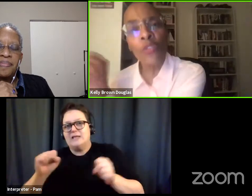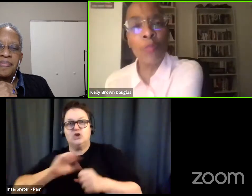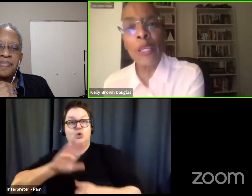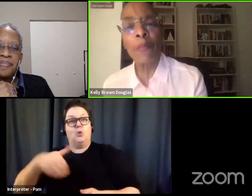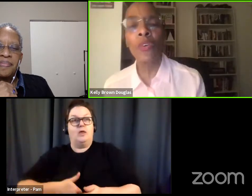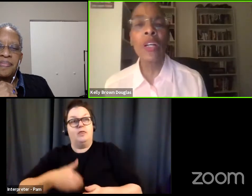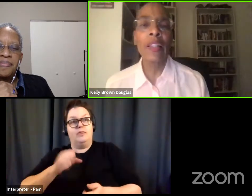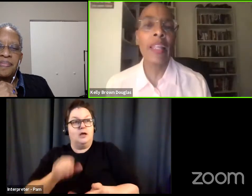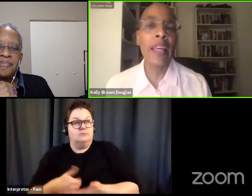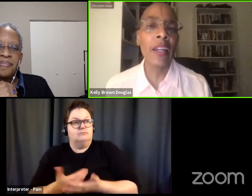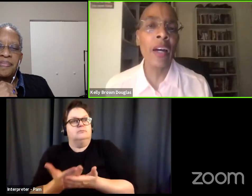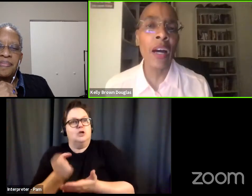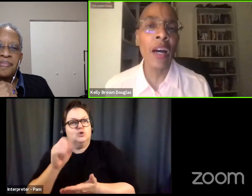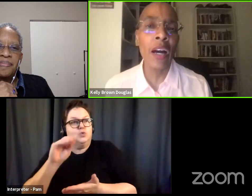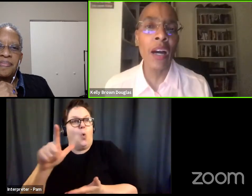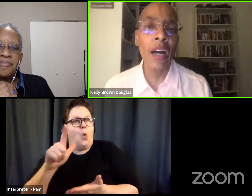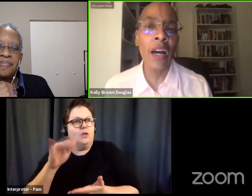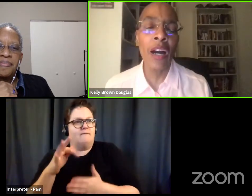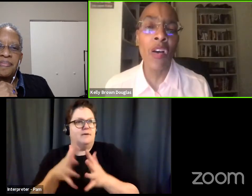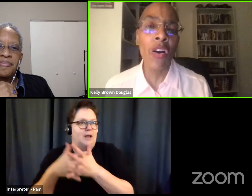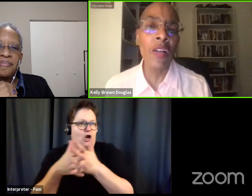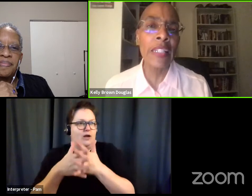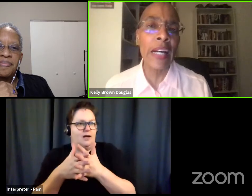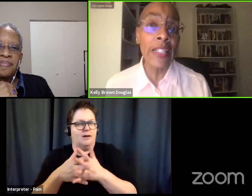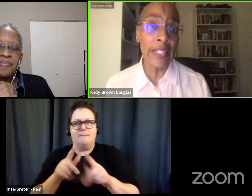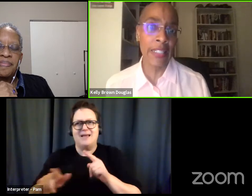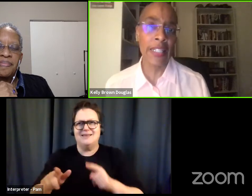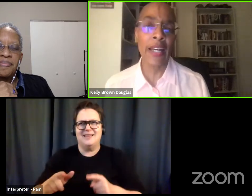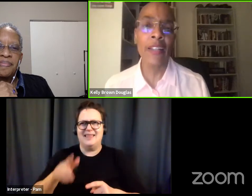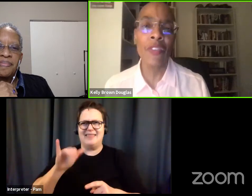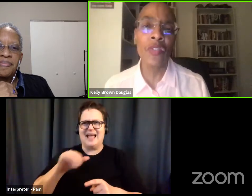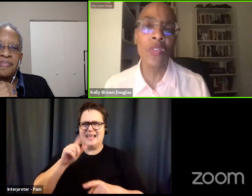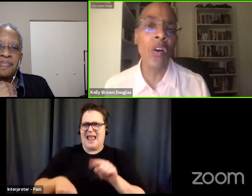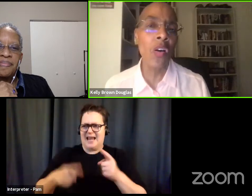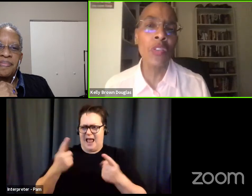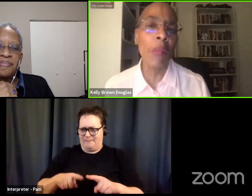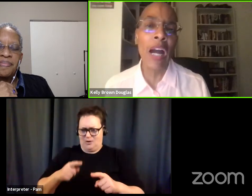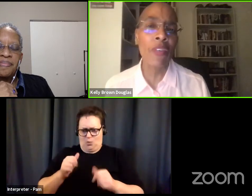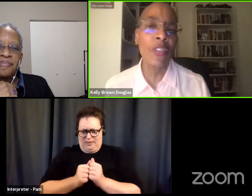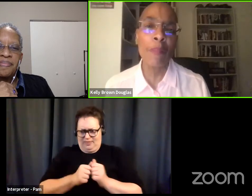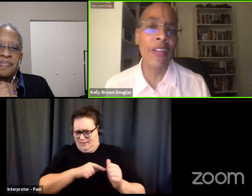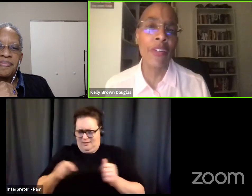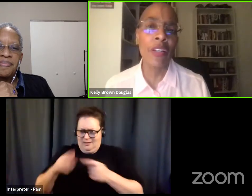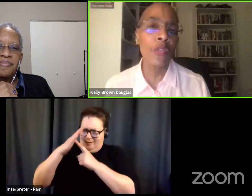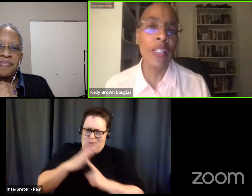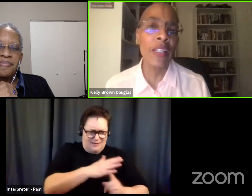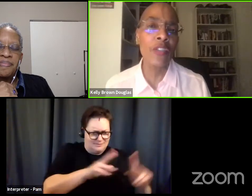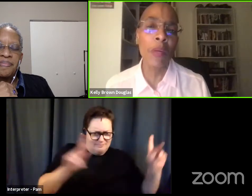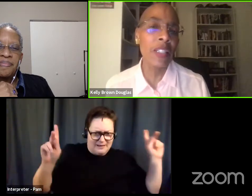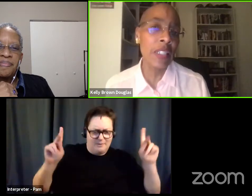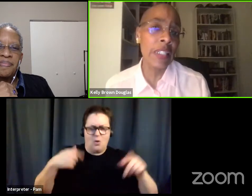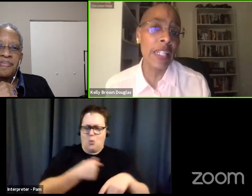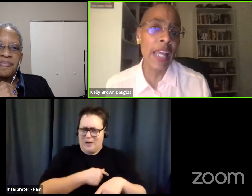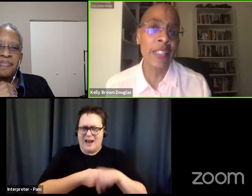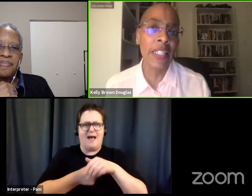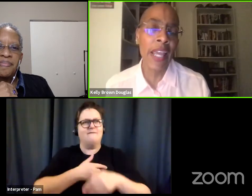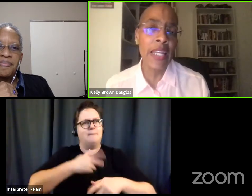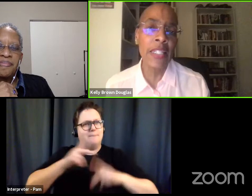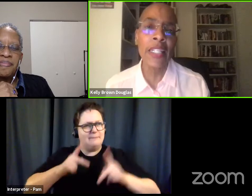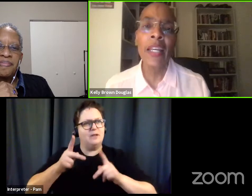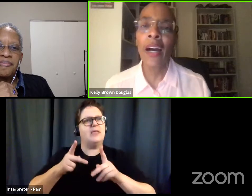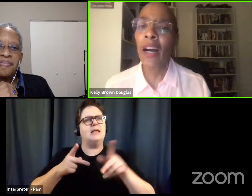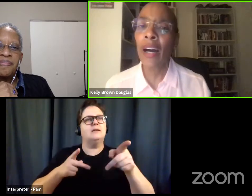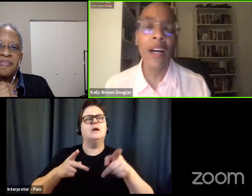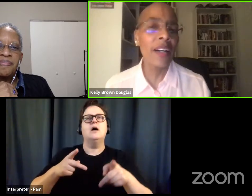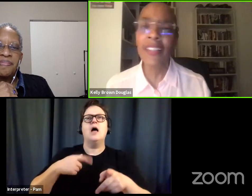treat those people that are on the underside of its so-called democracy better. And as much as that's the